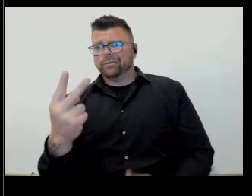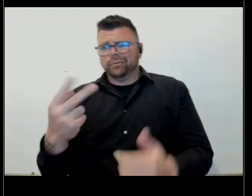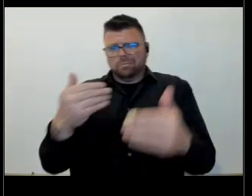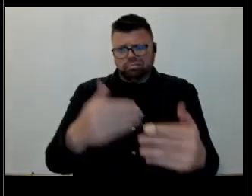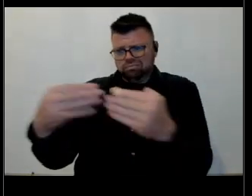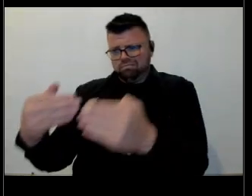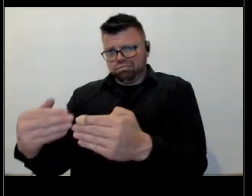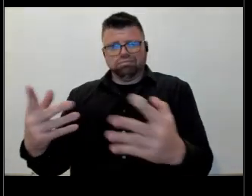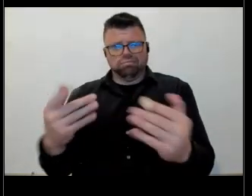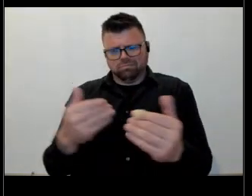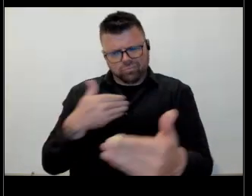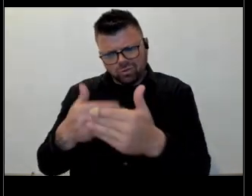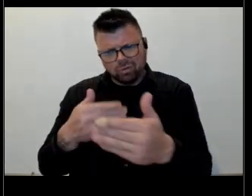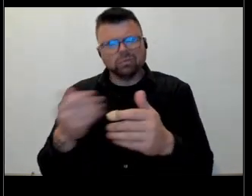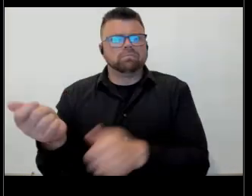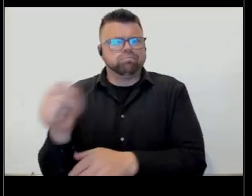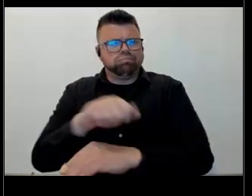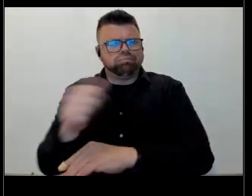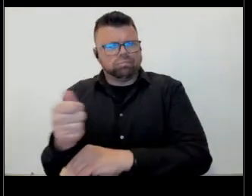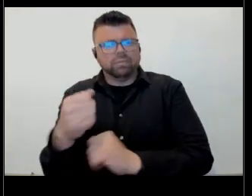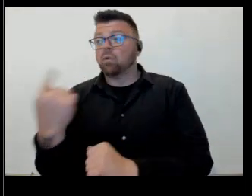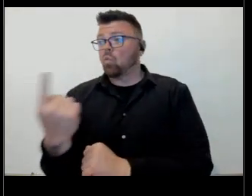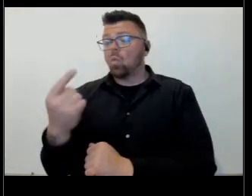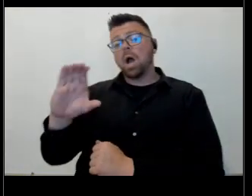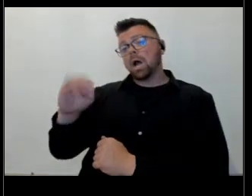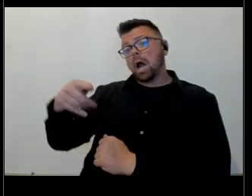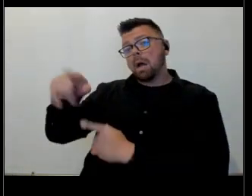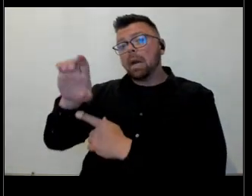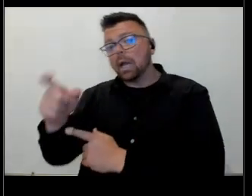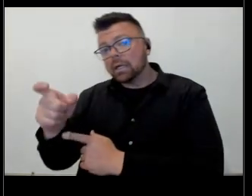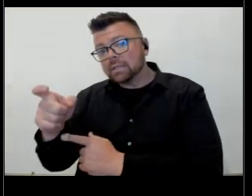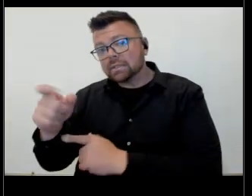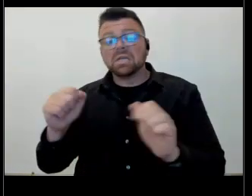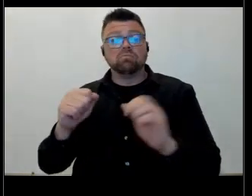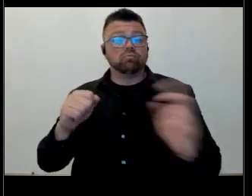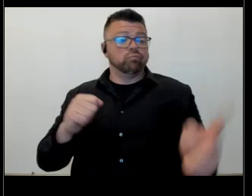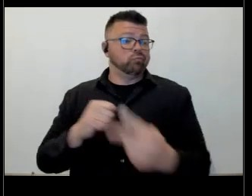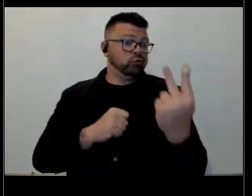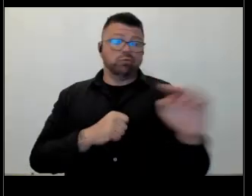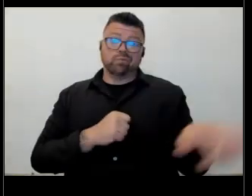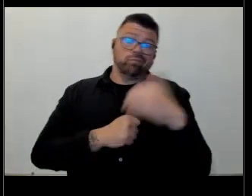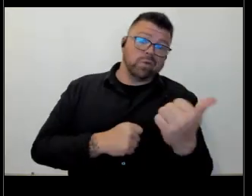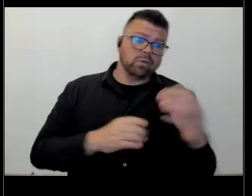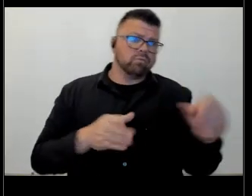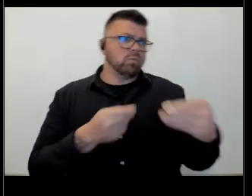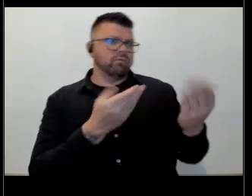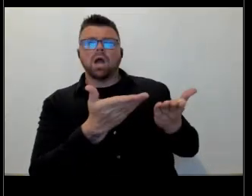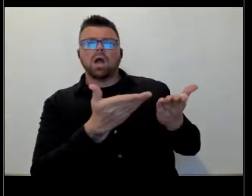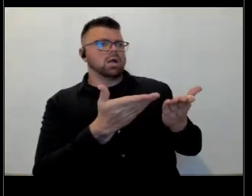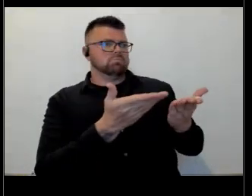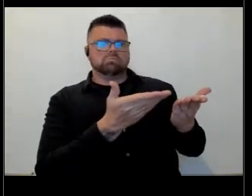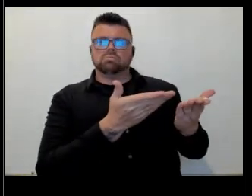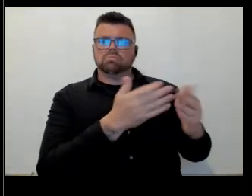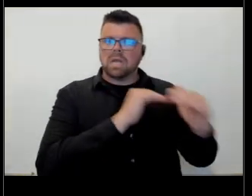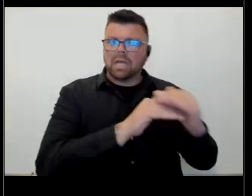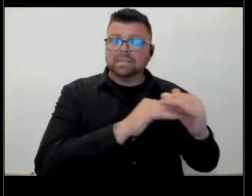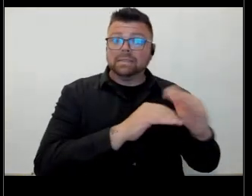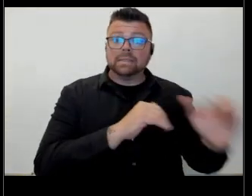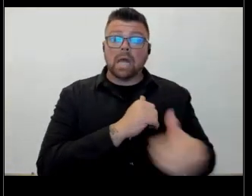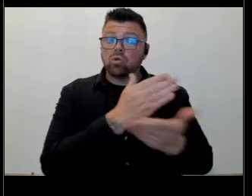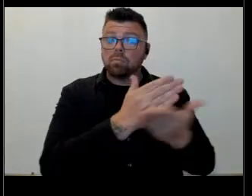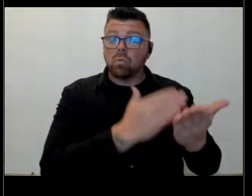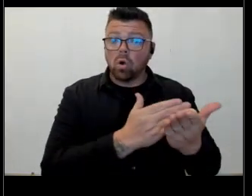a complex, and 2 others were clustered to serve the other part, then one in each